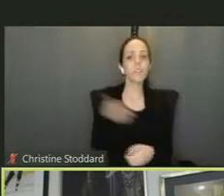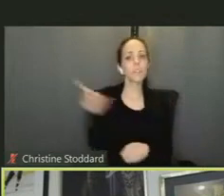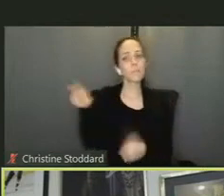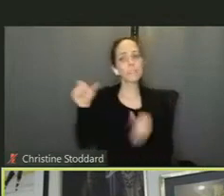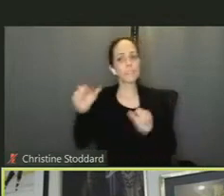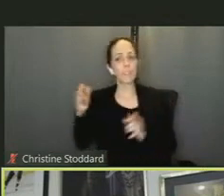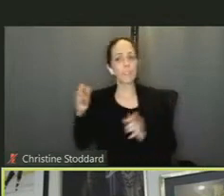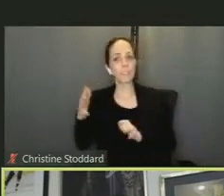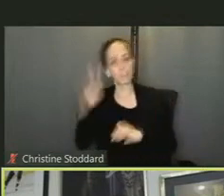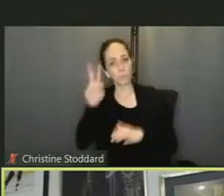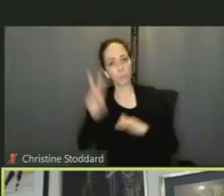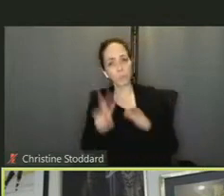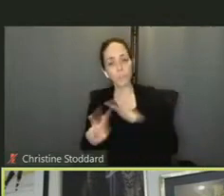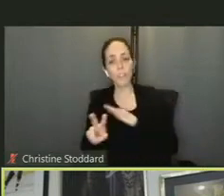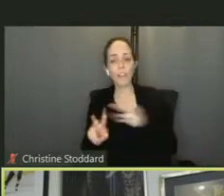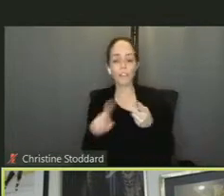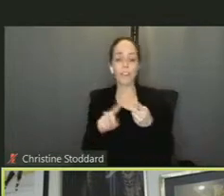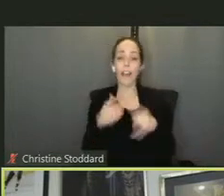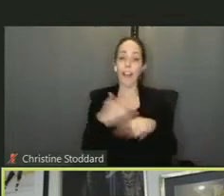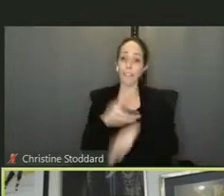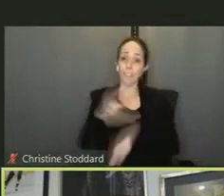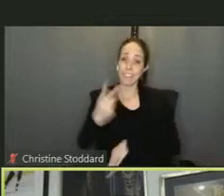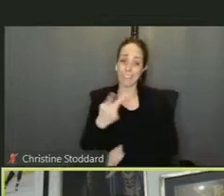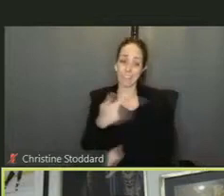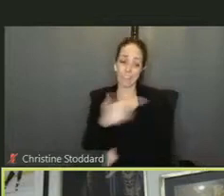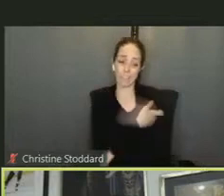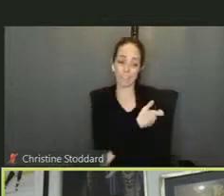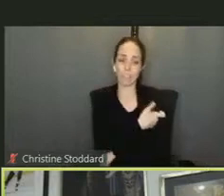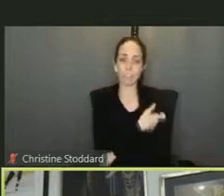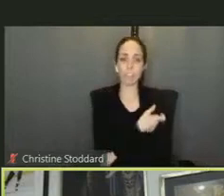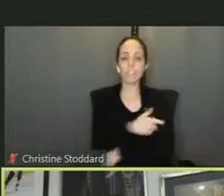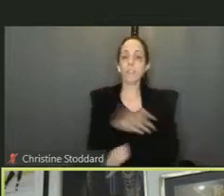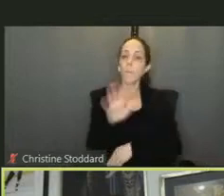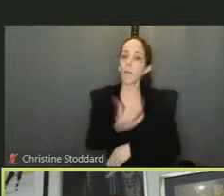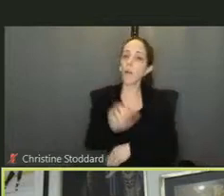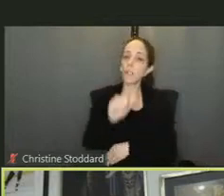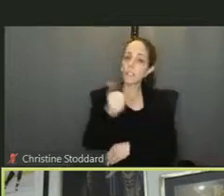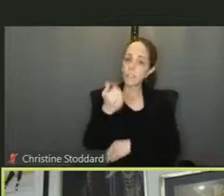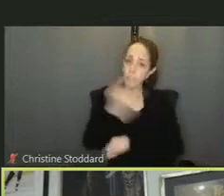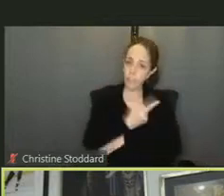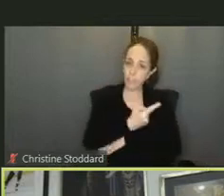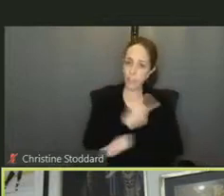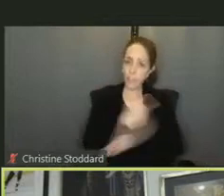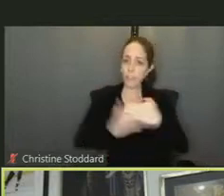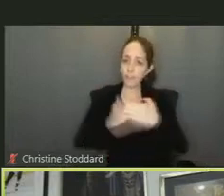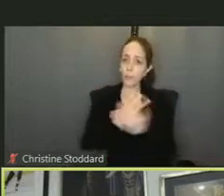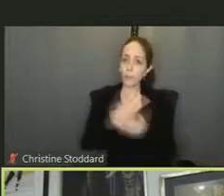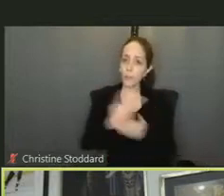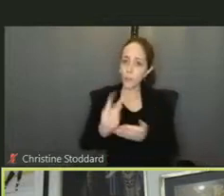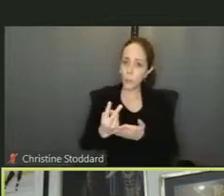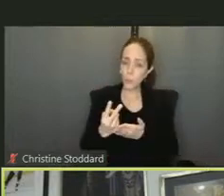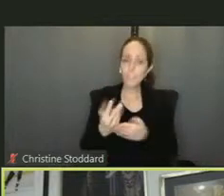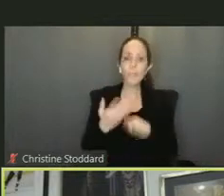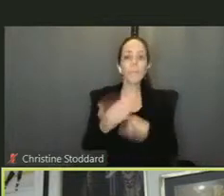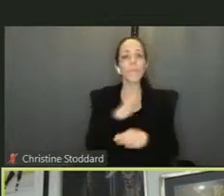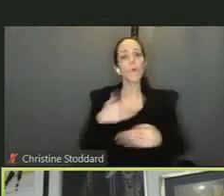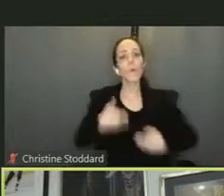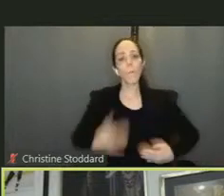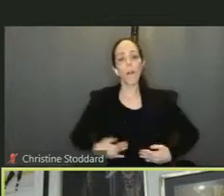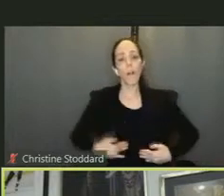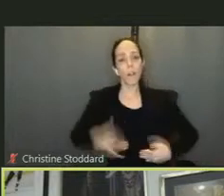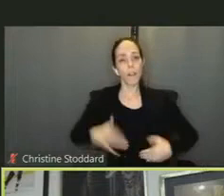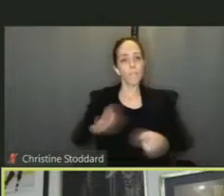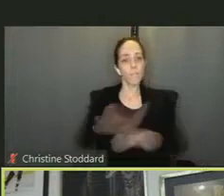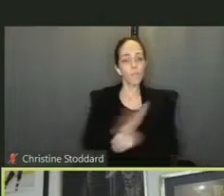second vaccine, it's about 10 days to 2 weeks before your body's really at its maximum. So that's about a 6-week